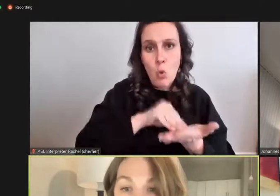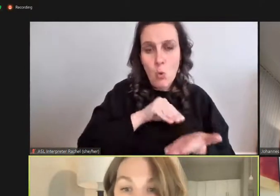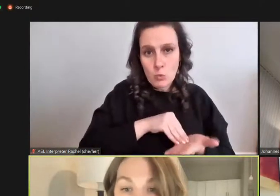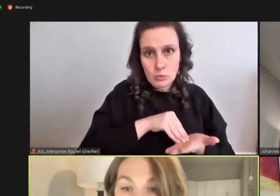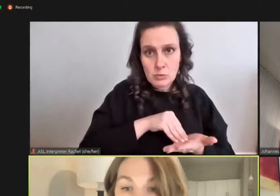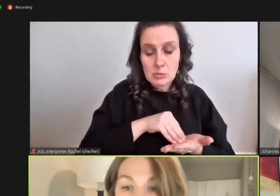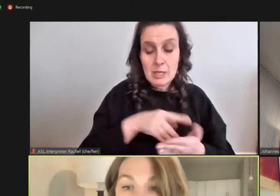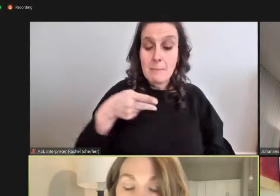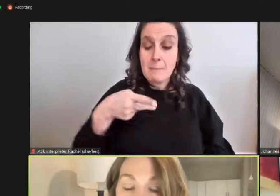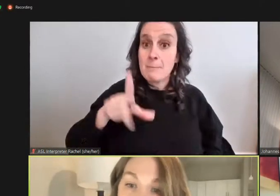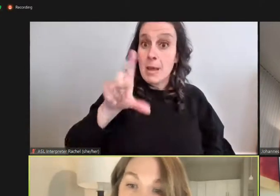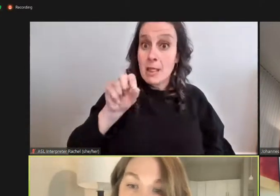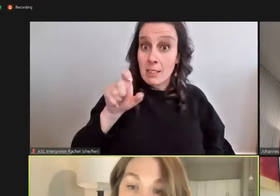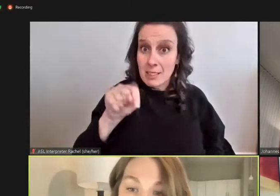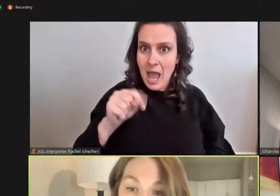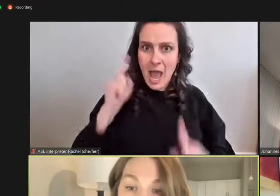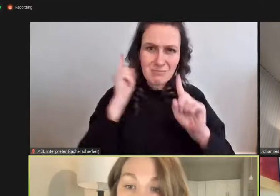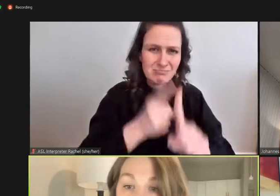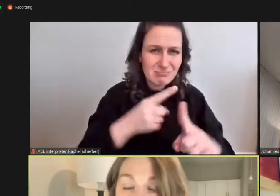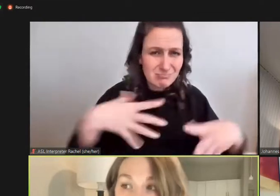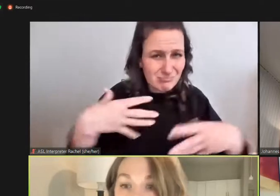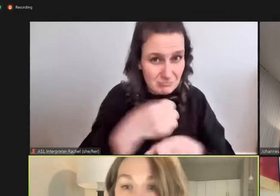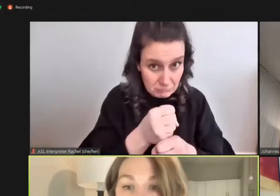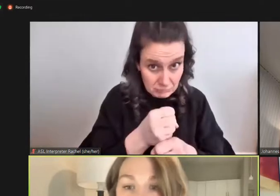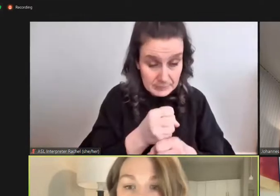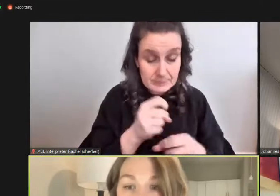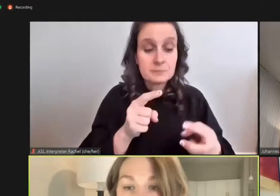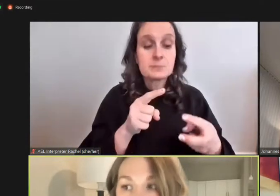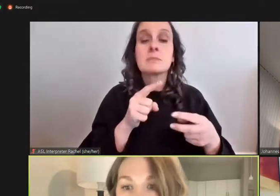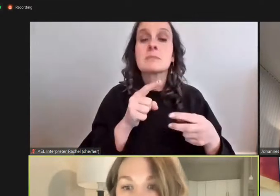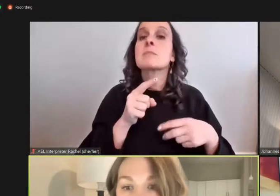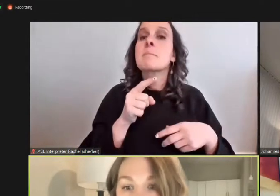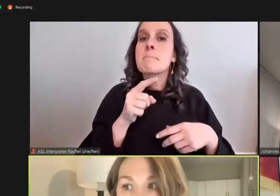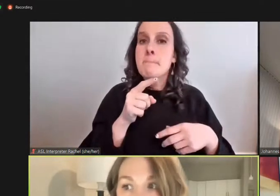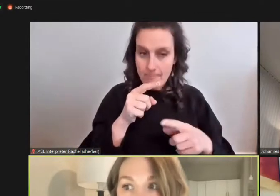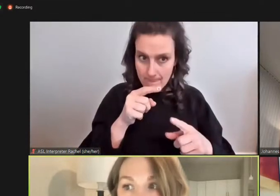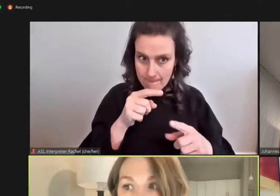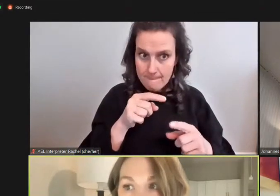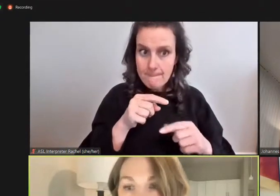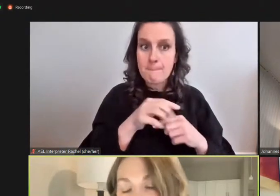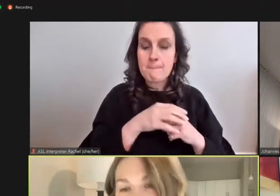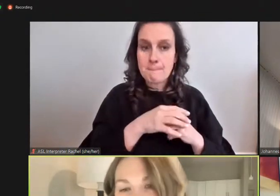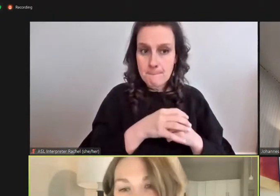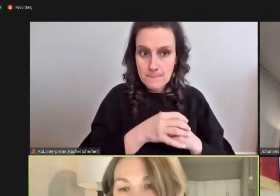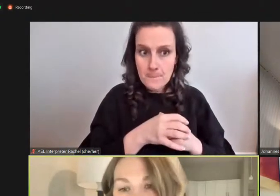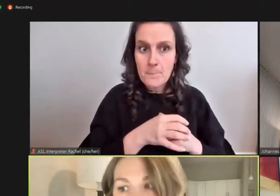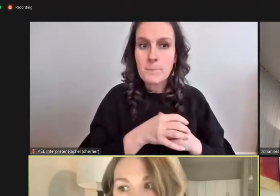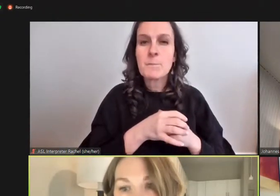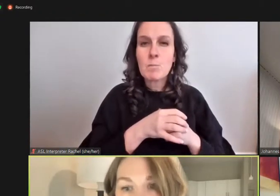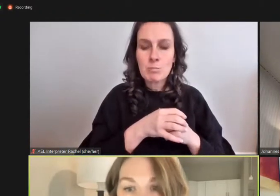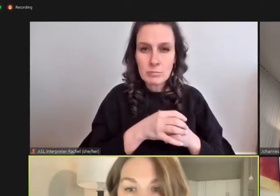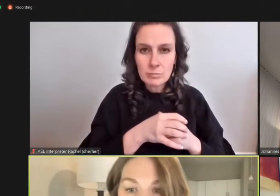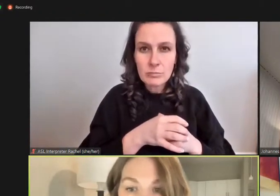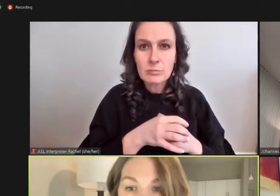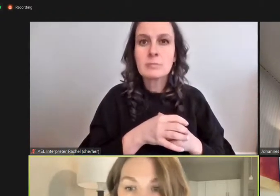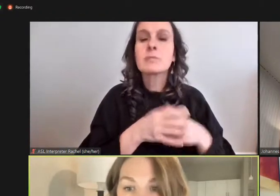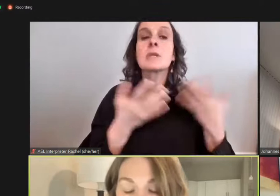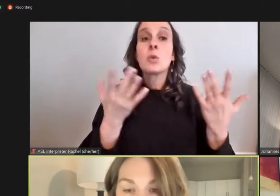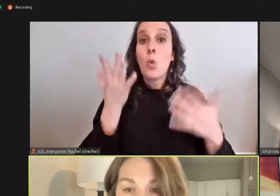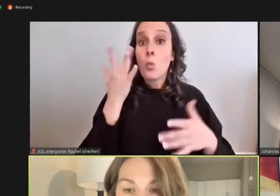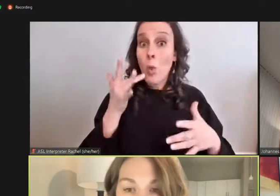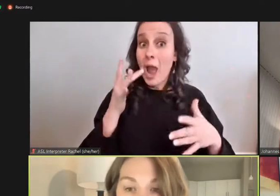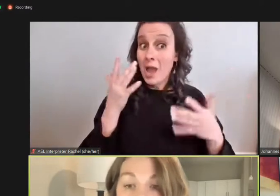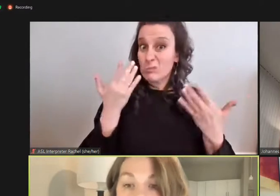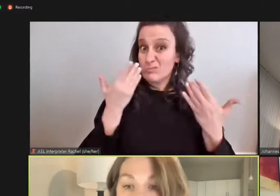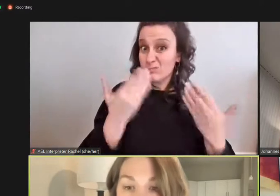the plot of the opera. And this was, we did it this way as a result of